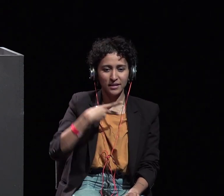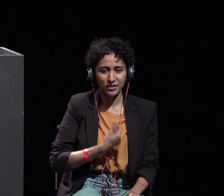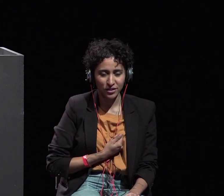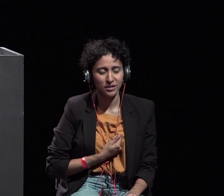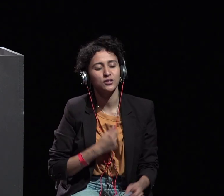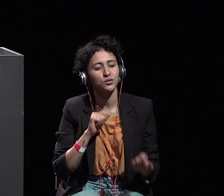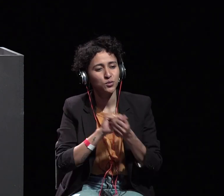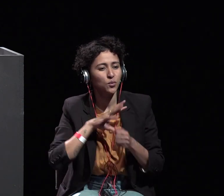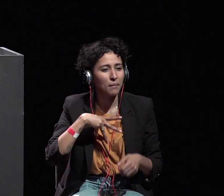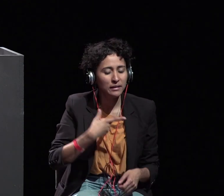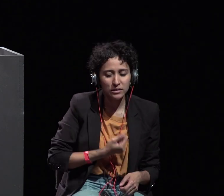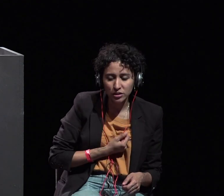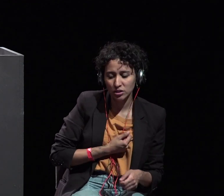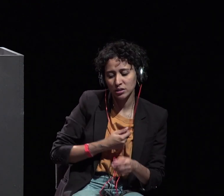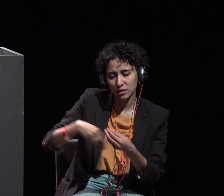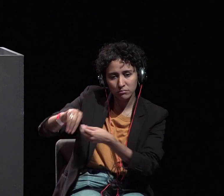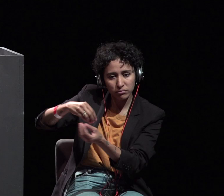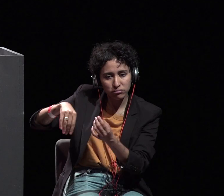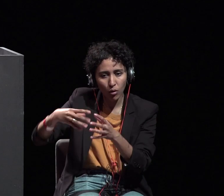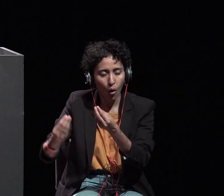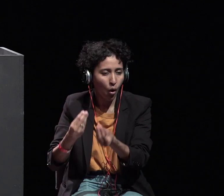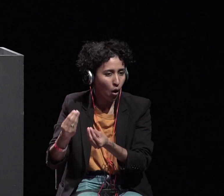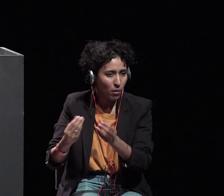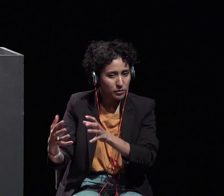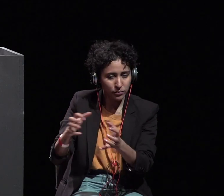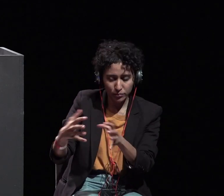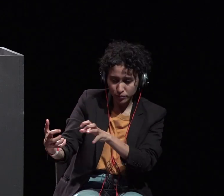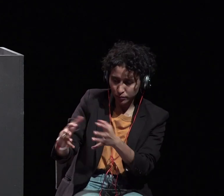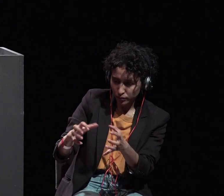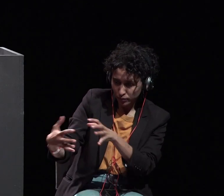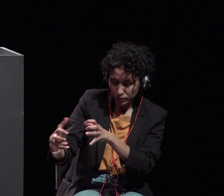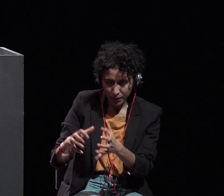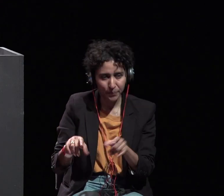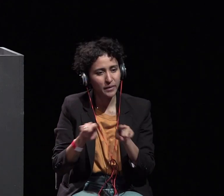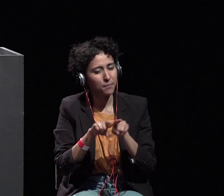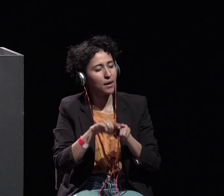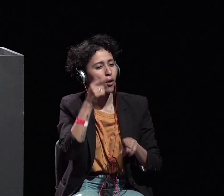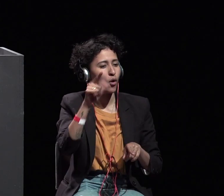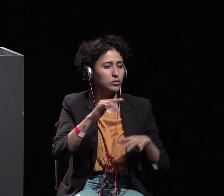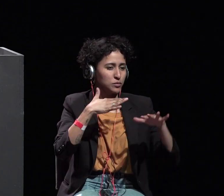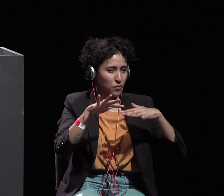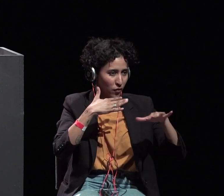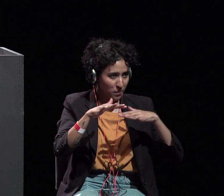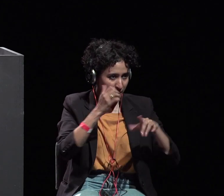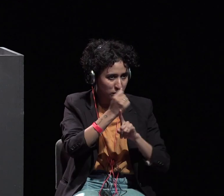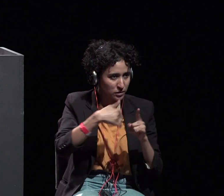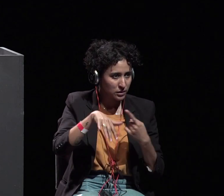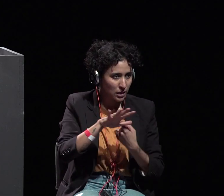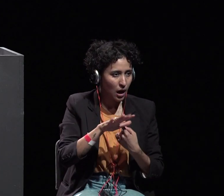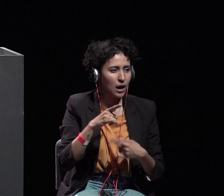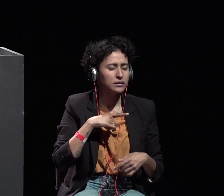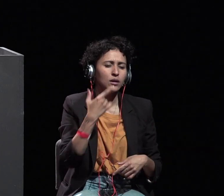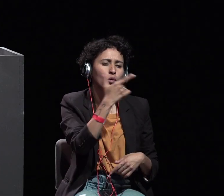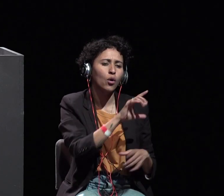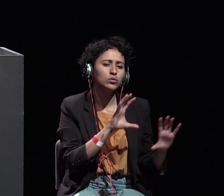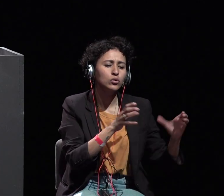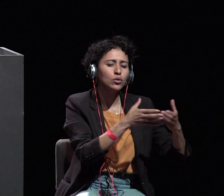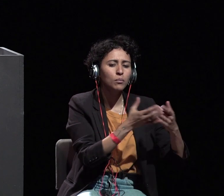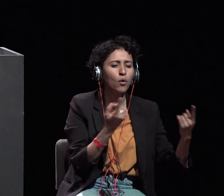for social movements. A Brooklyn-based anti-gentrification group called Movement to Protect the People, also known as